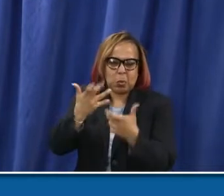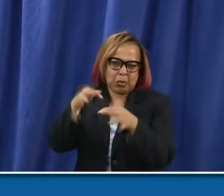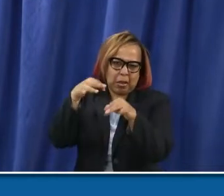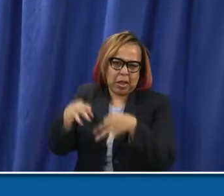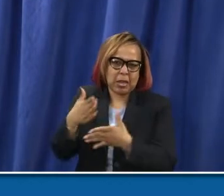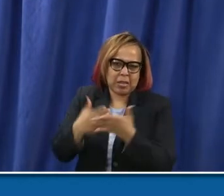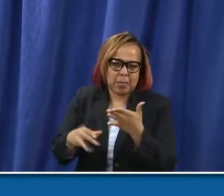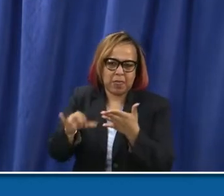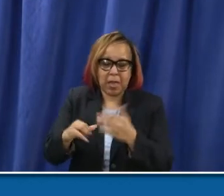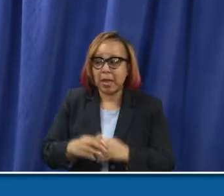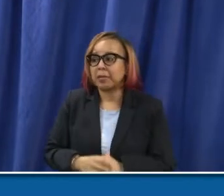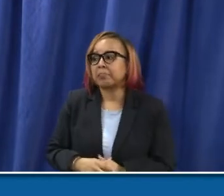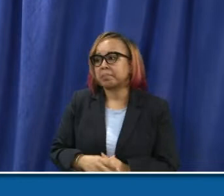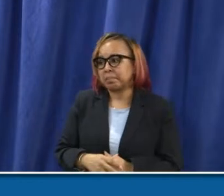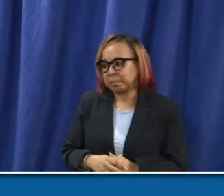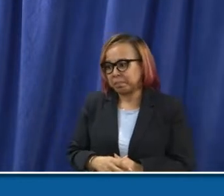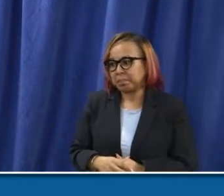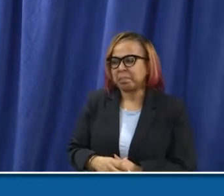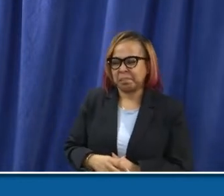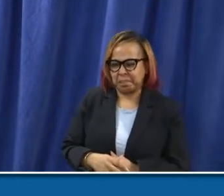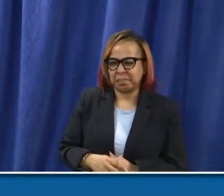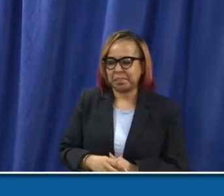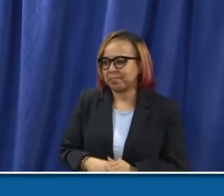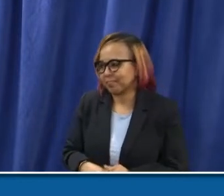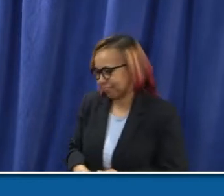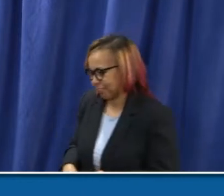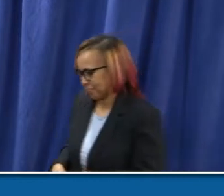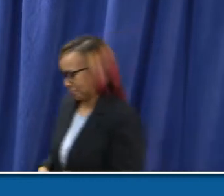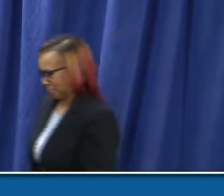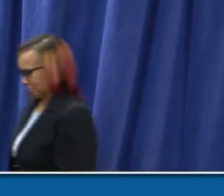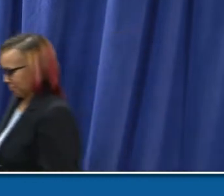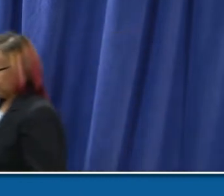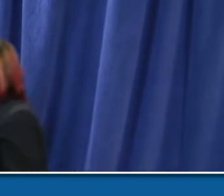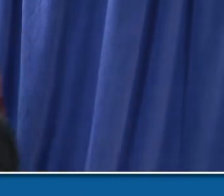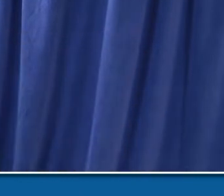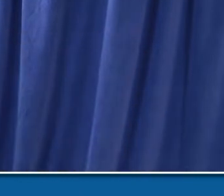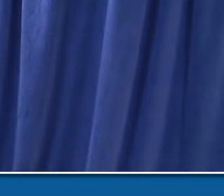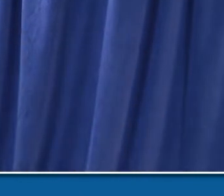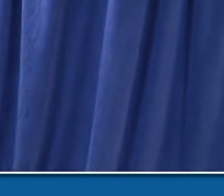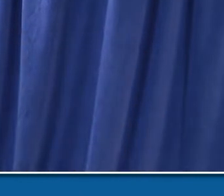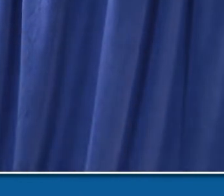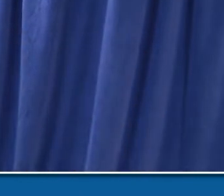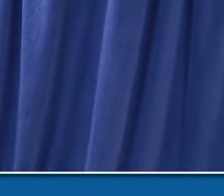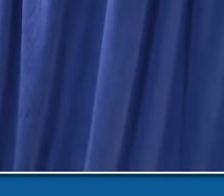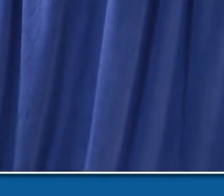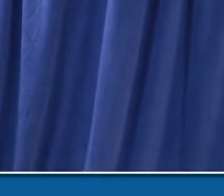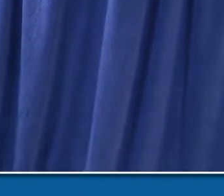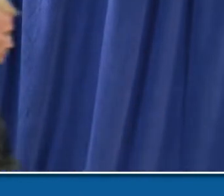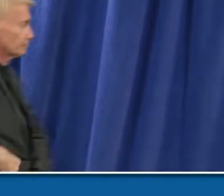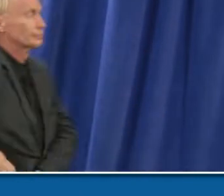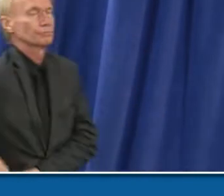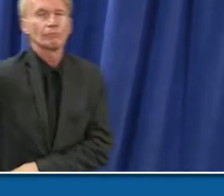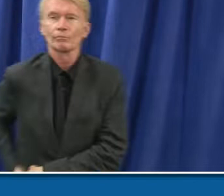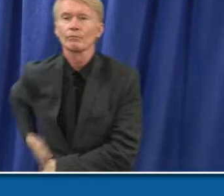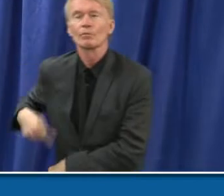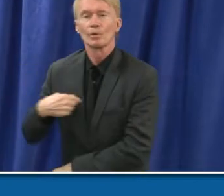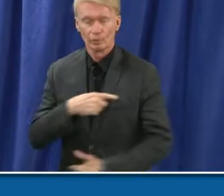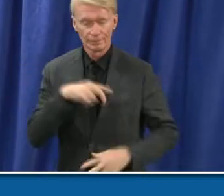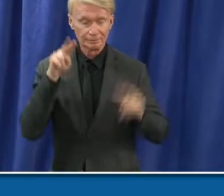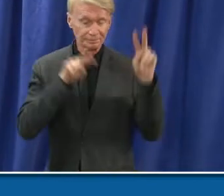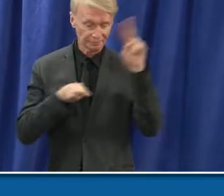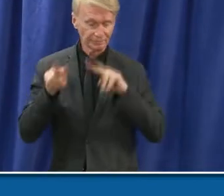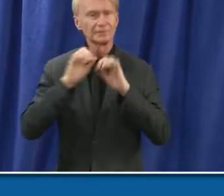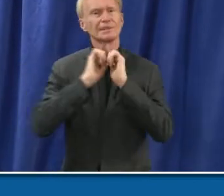that. Yeah, so what we're going to be looking at here is how does the vaccine arrive at the final